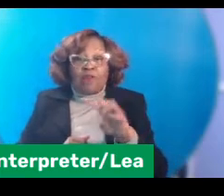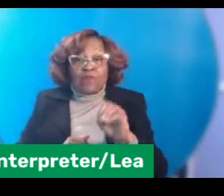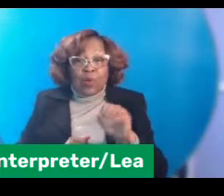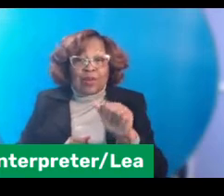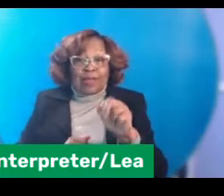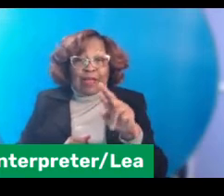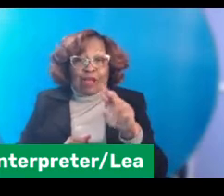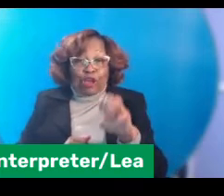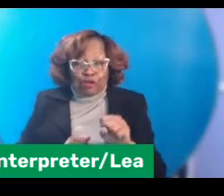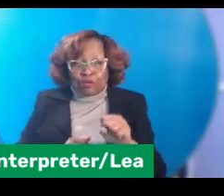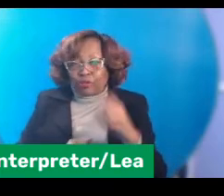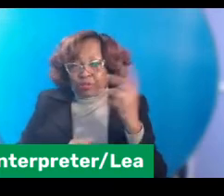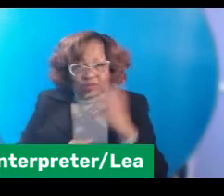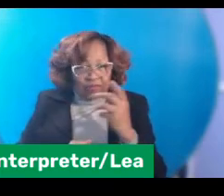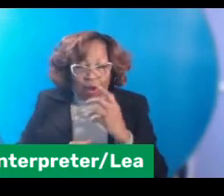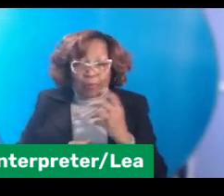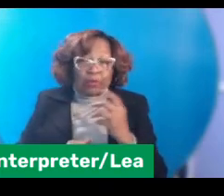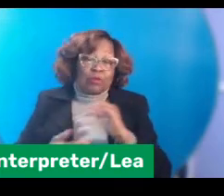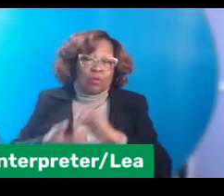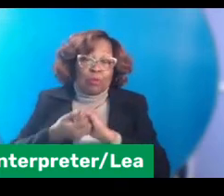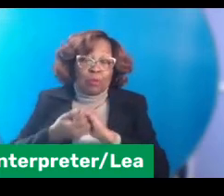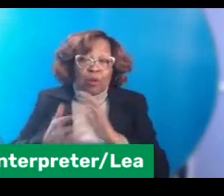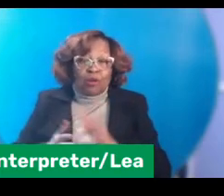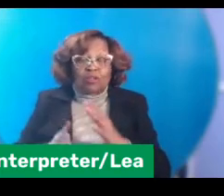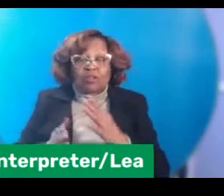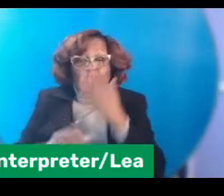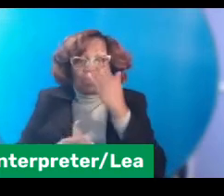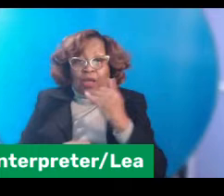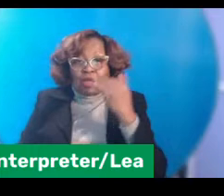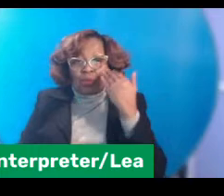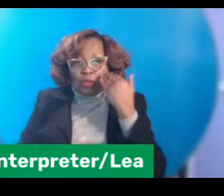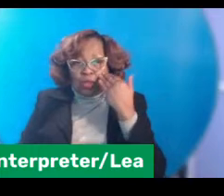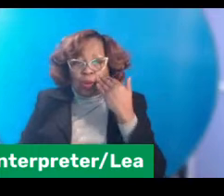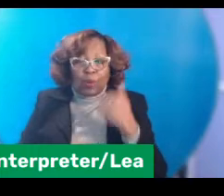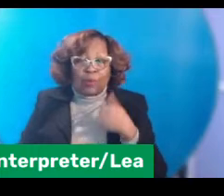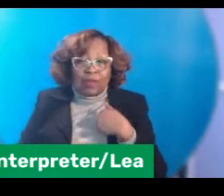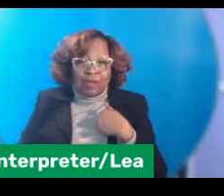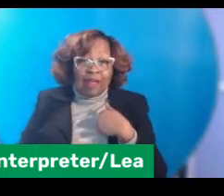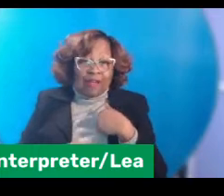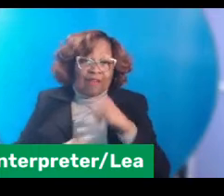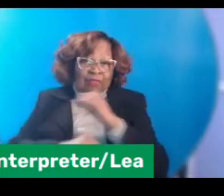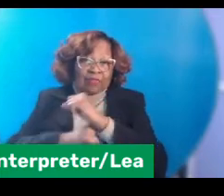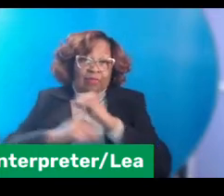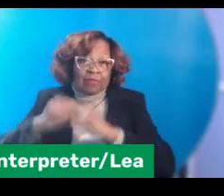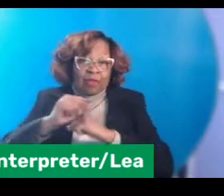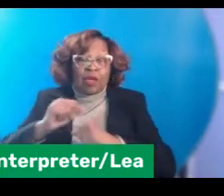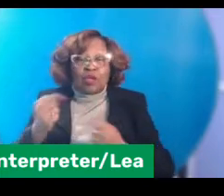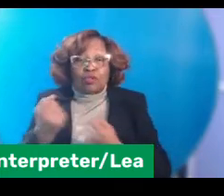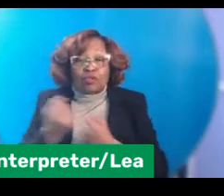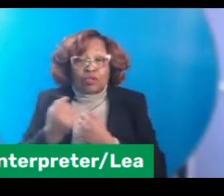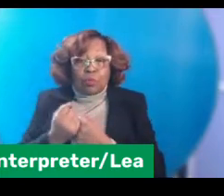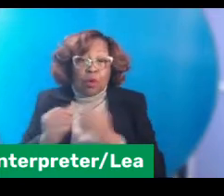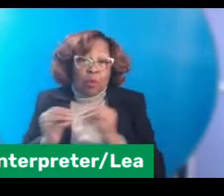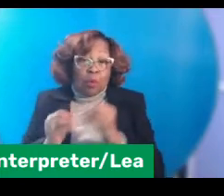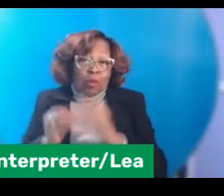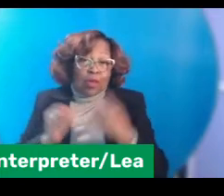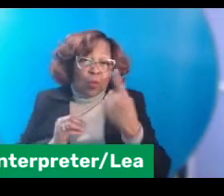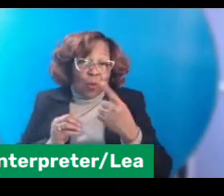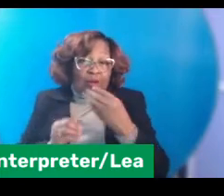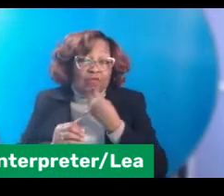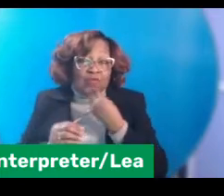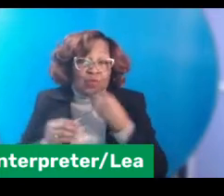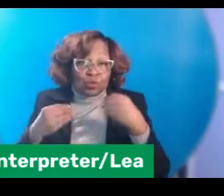is phenomenal, and we're all partners because we know we have the infrastructure to support more than one grocery store.